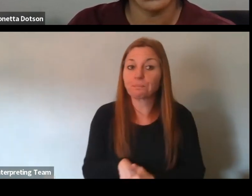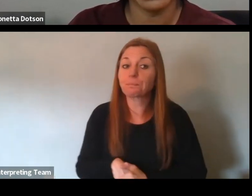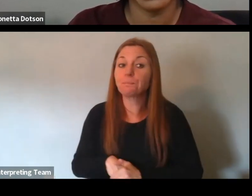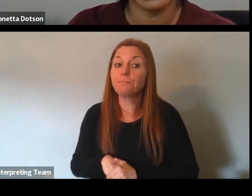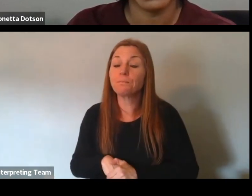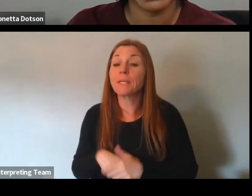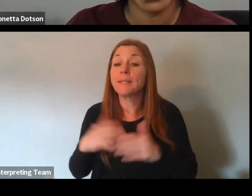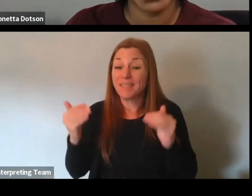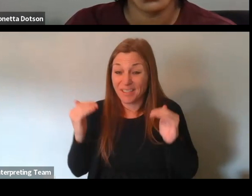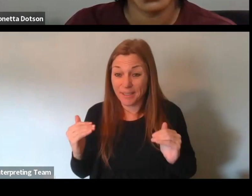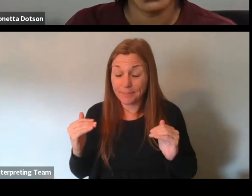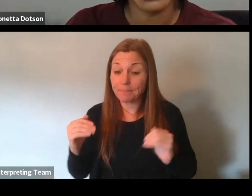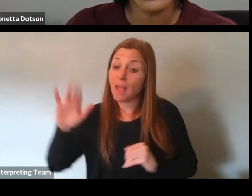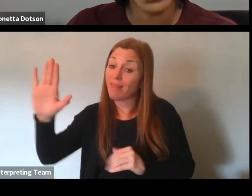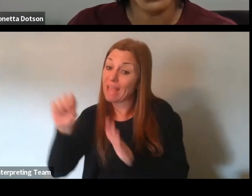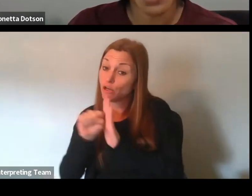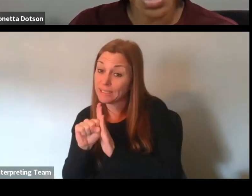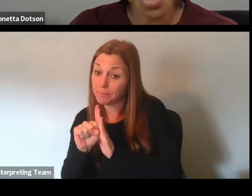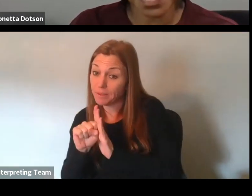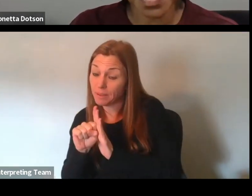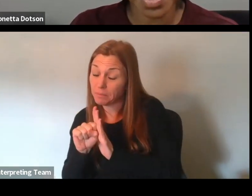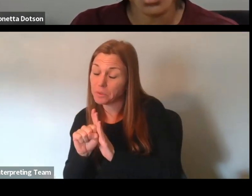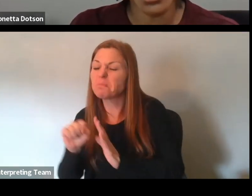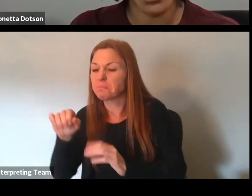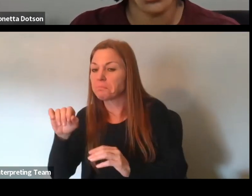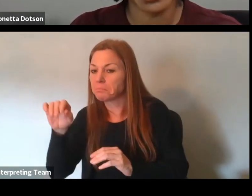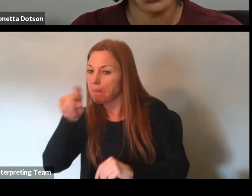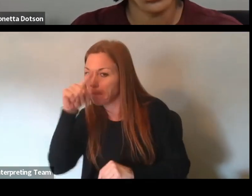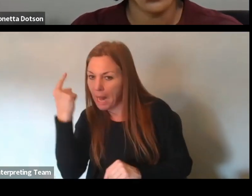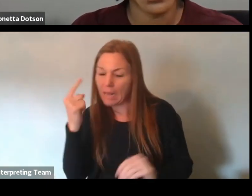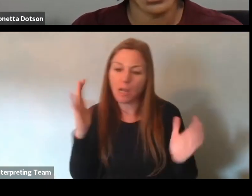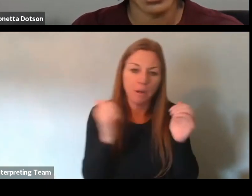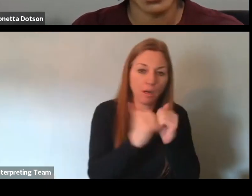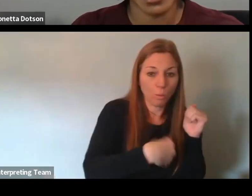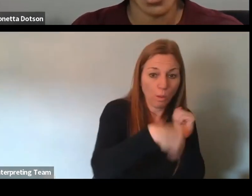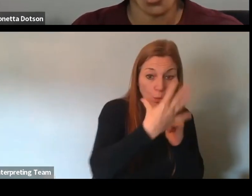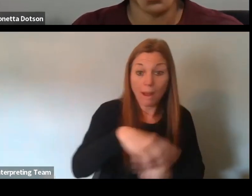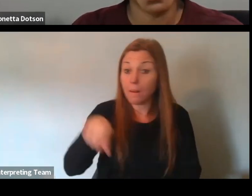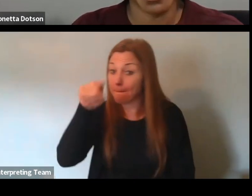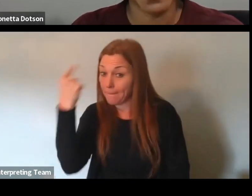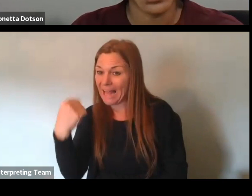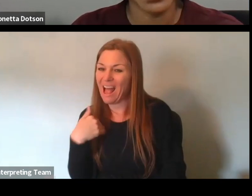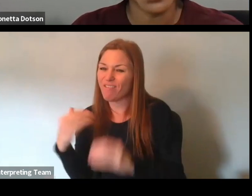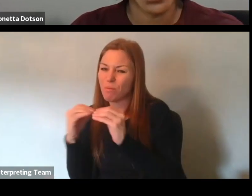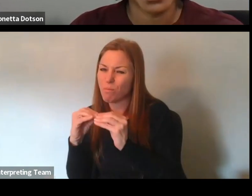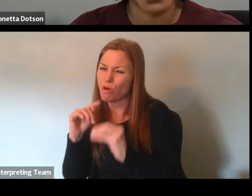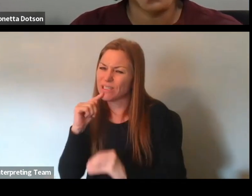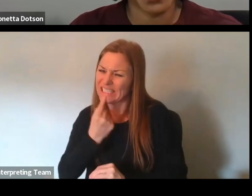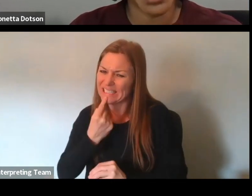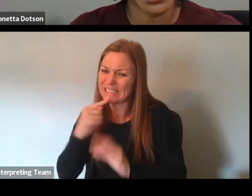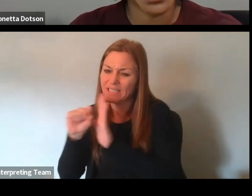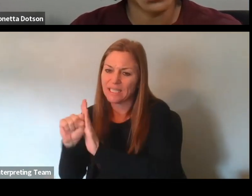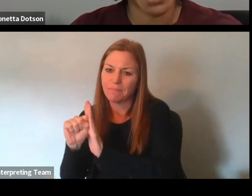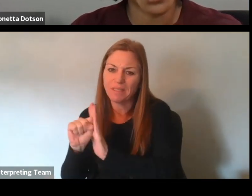in Black compared to white older adults. On top of that, in older adults, we often see a